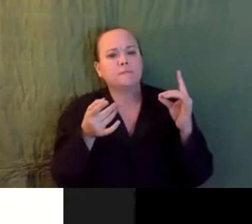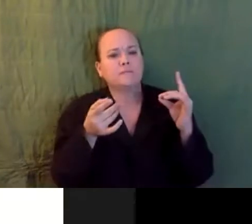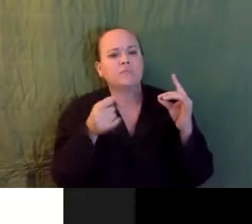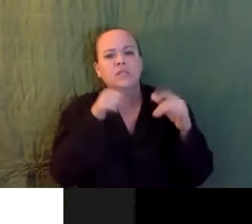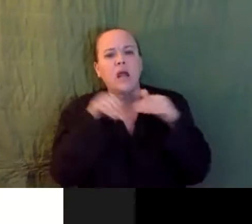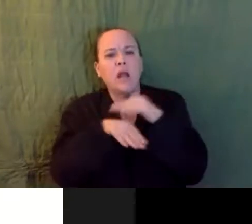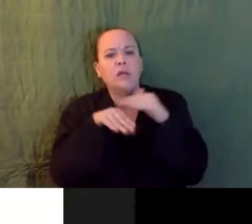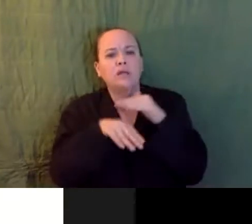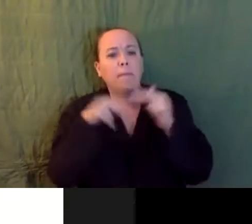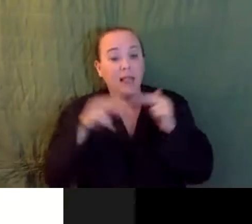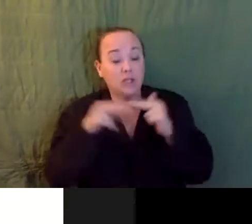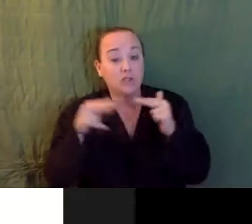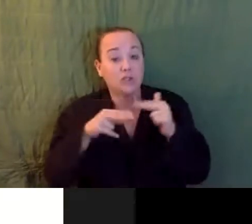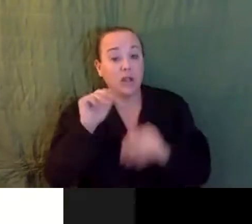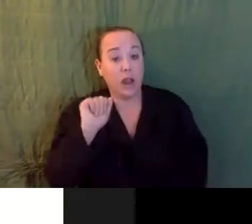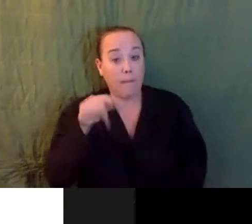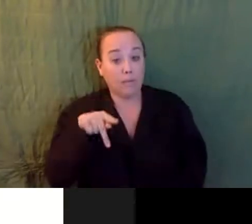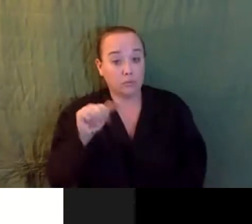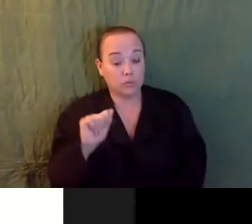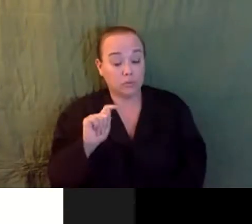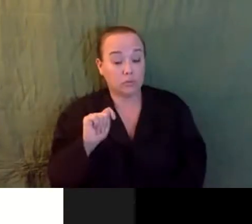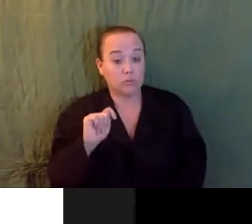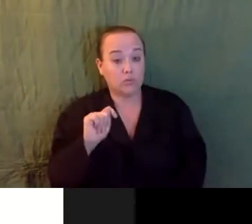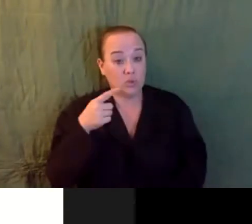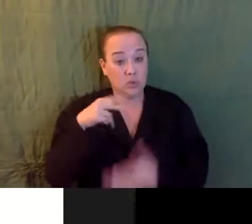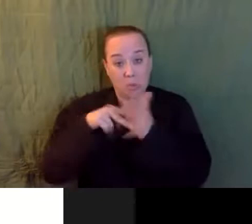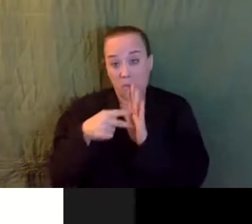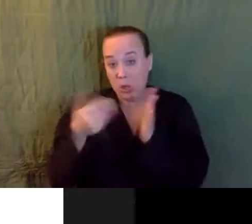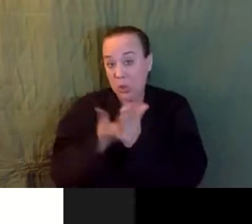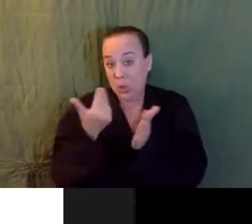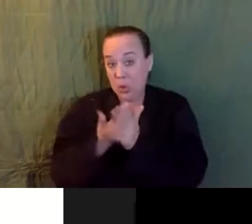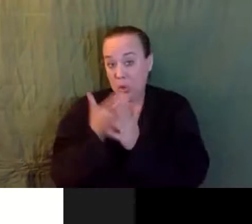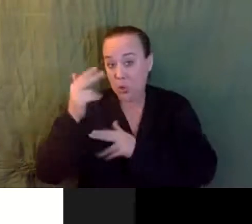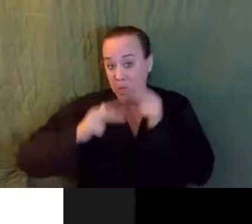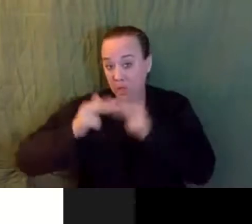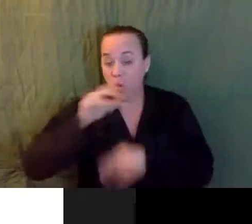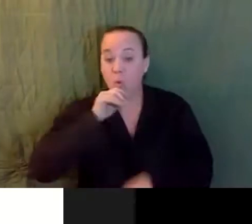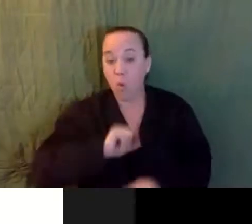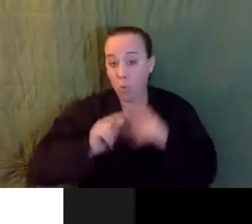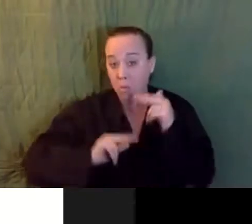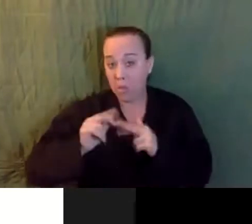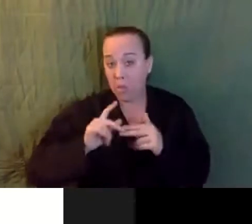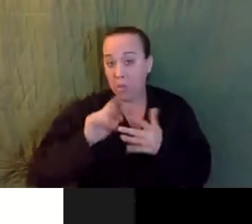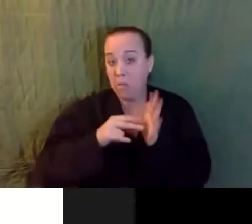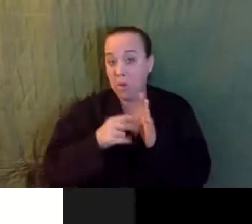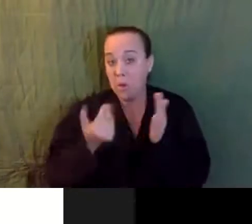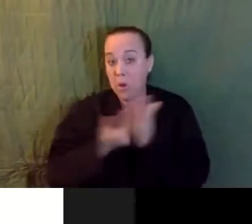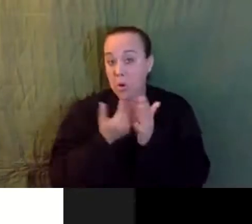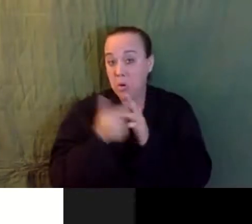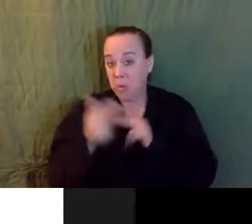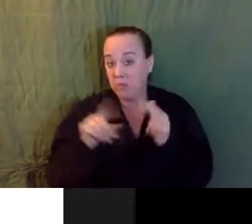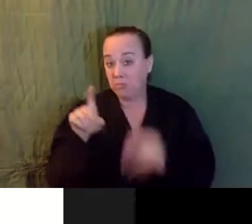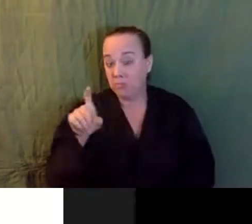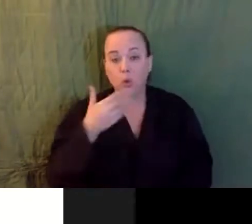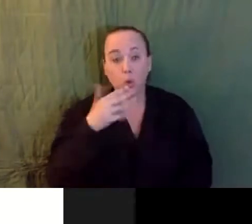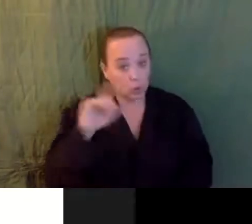inaccessible buildings and apartments, are you talking newer construction or older construction? Are you even talking with newer construction? That's a